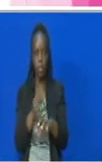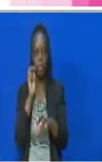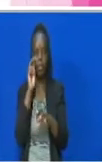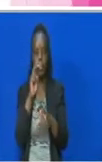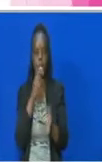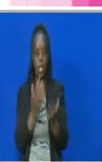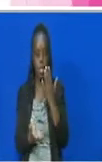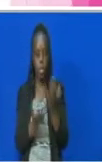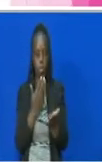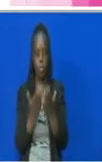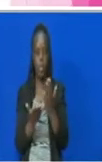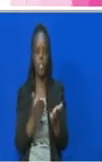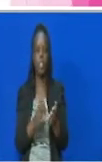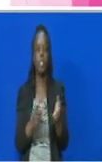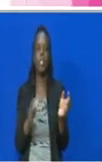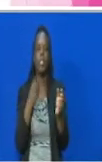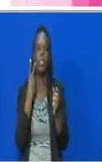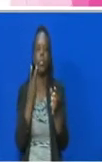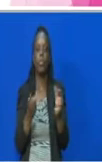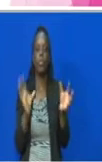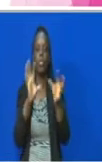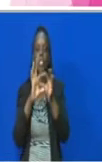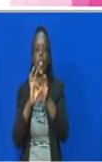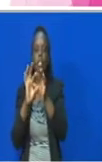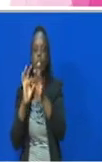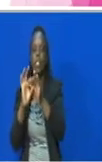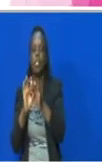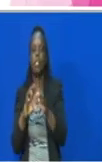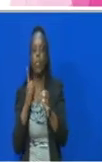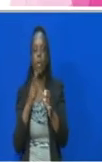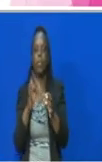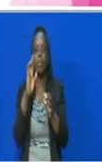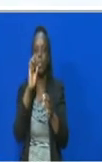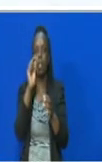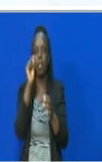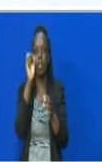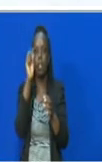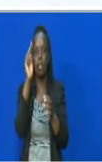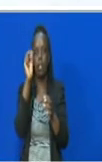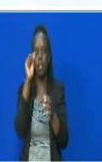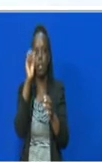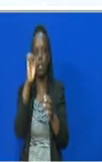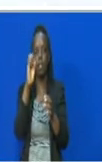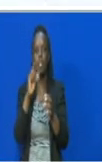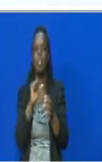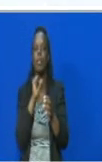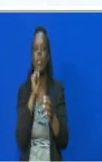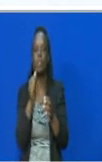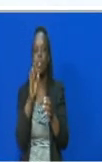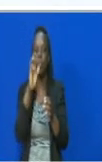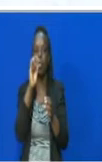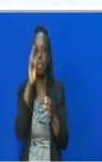compared the chains, one which was rusted and the other one which is not rusted. The one which was